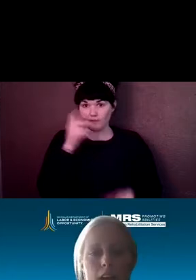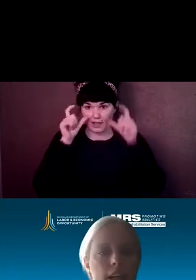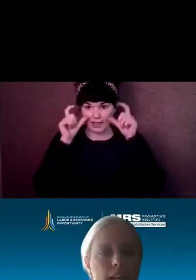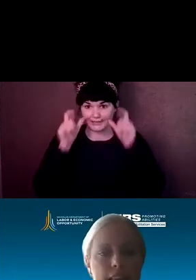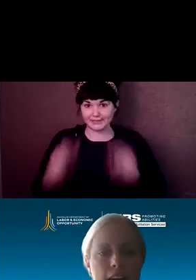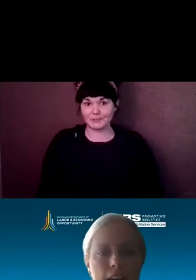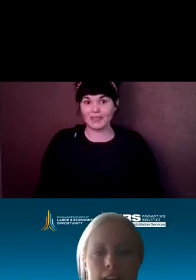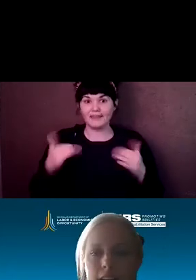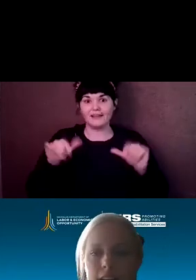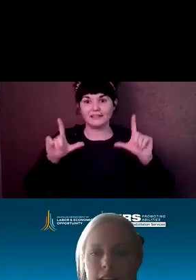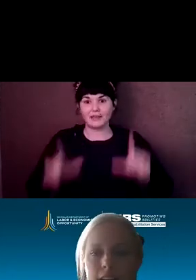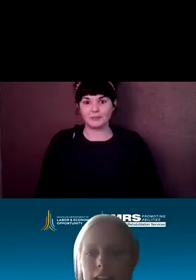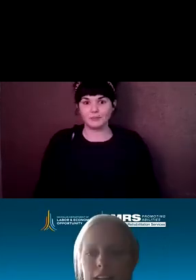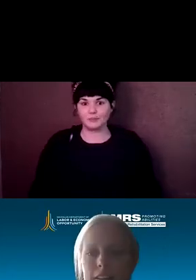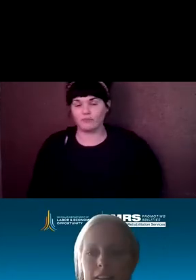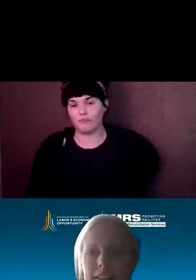Next slide.